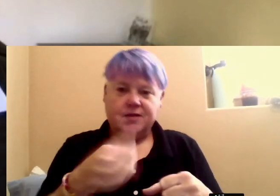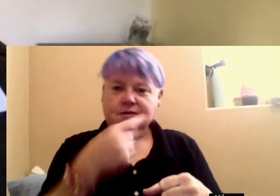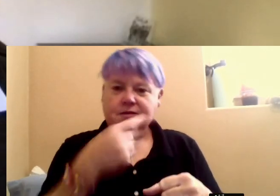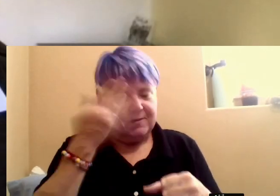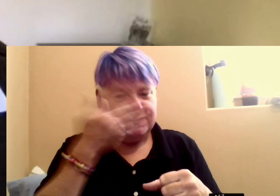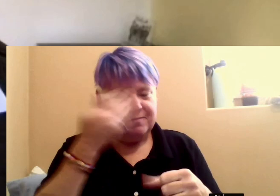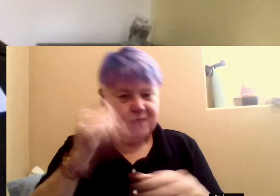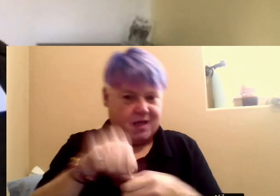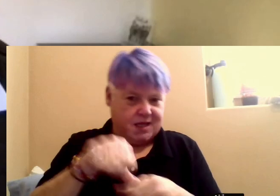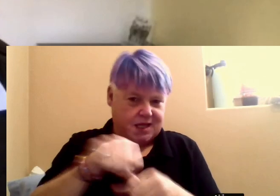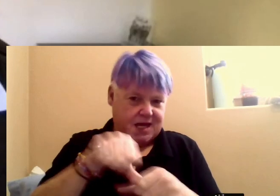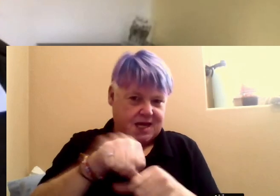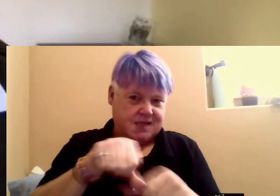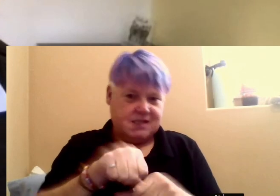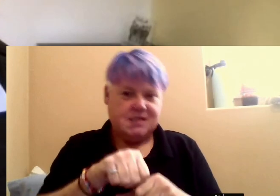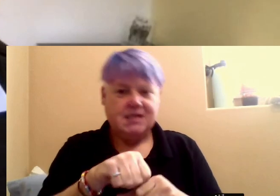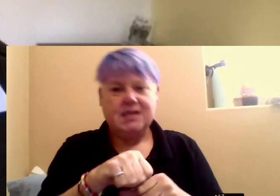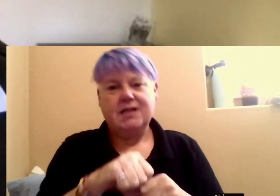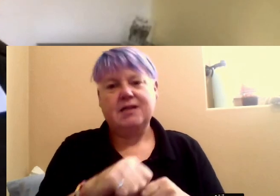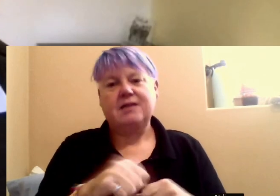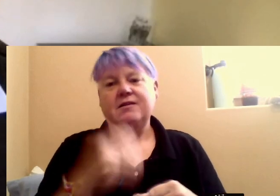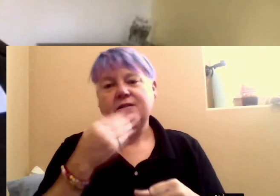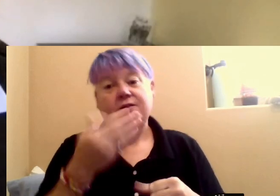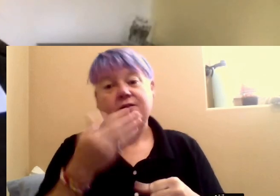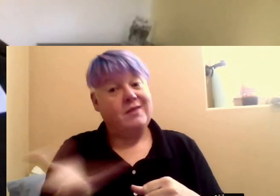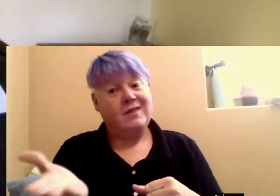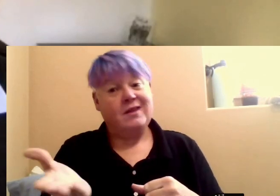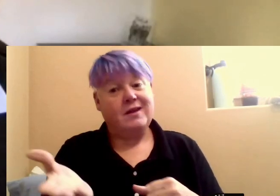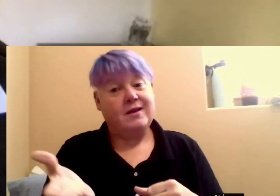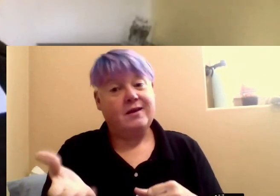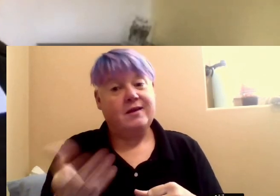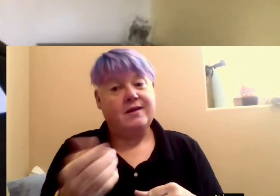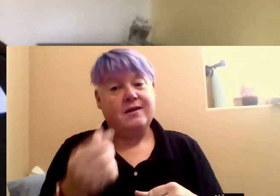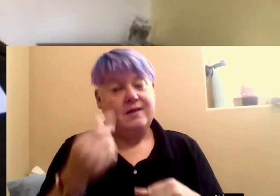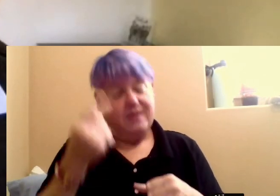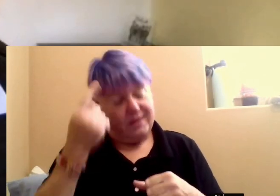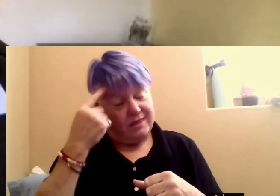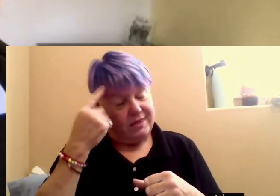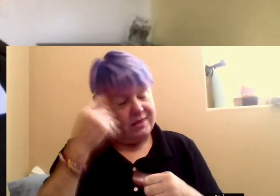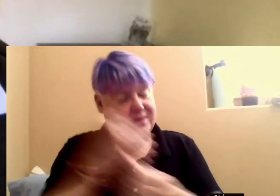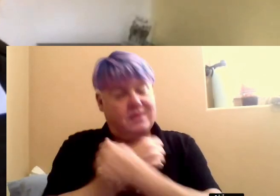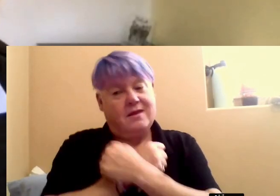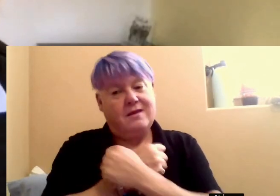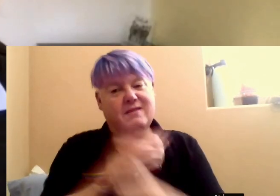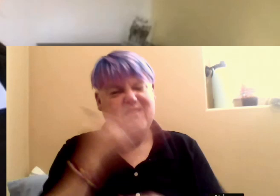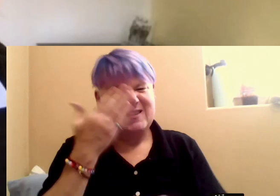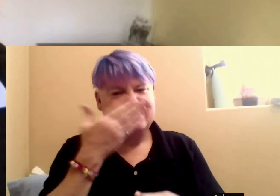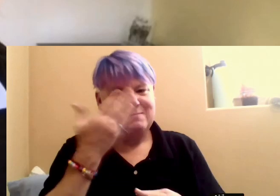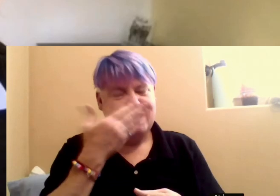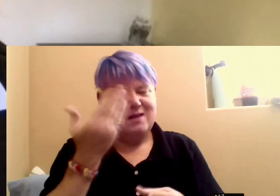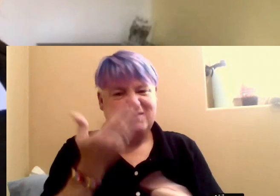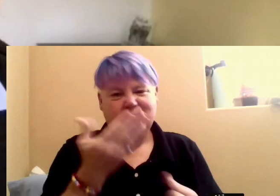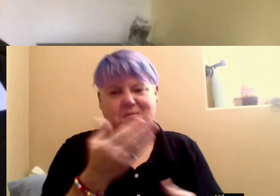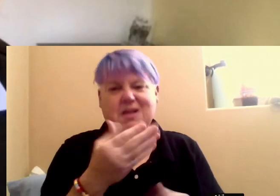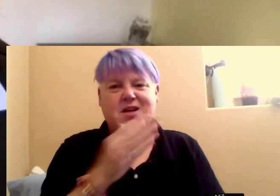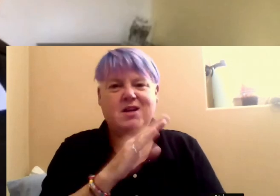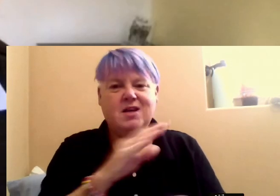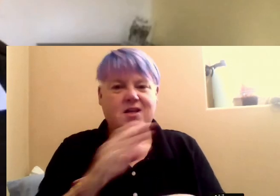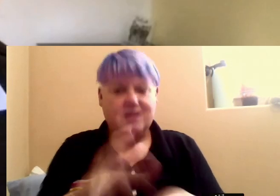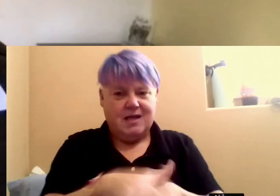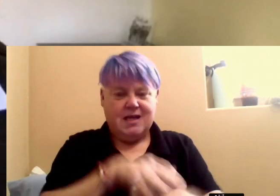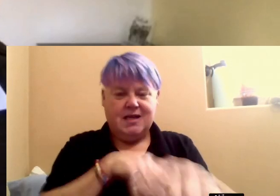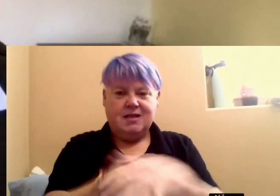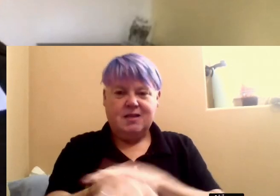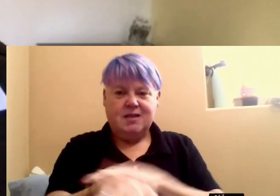strong in my nostrils. Good thing I'd thought to wear gloves. The smell would linger on my hands and give me away. I stepped onto the